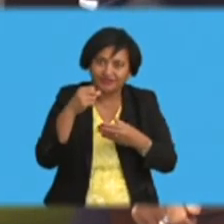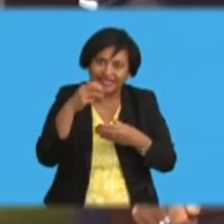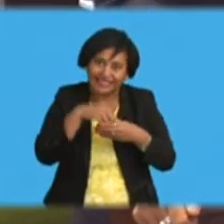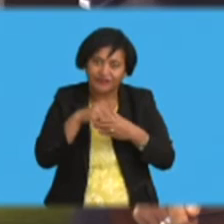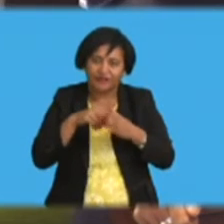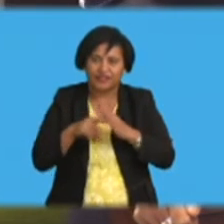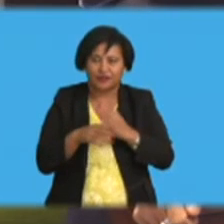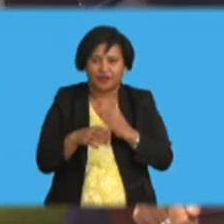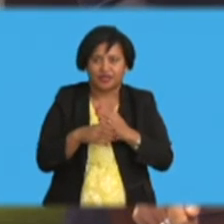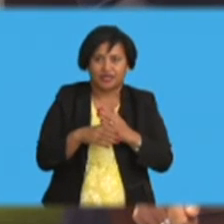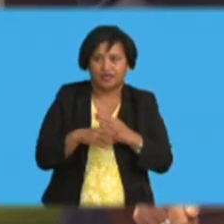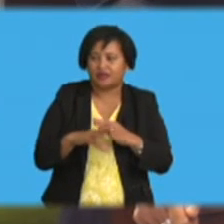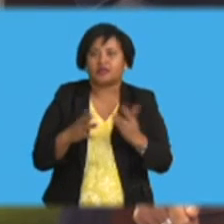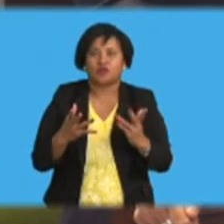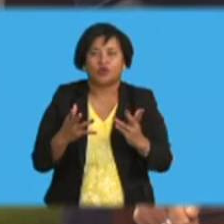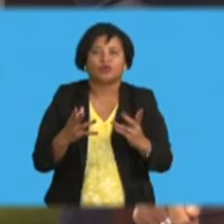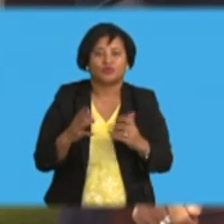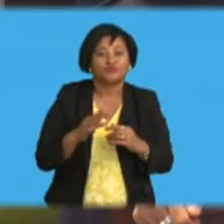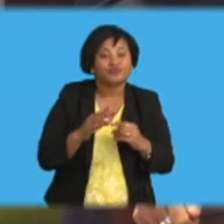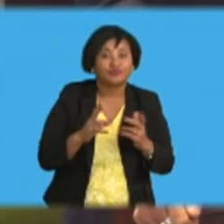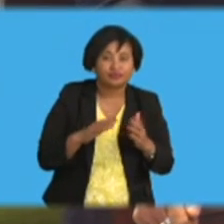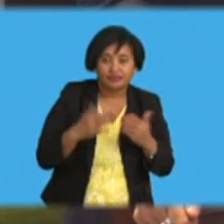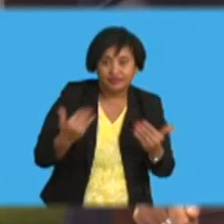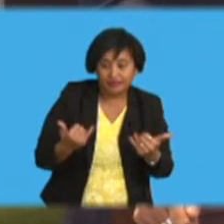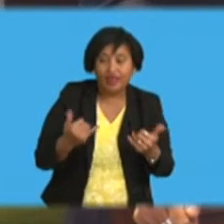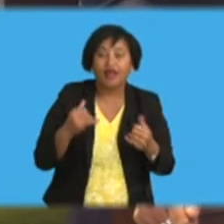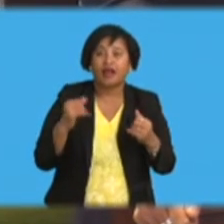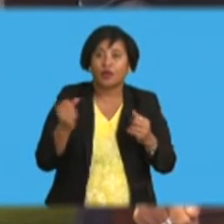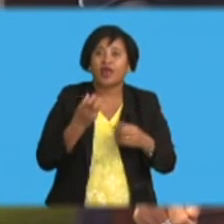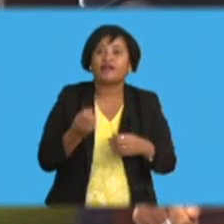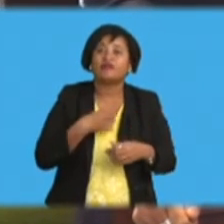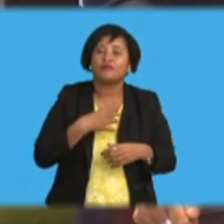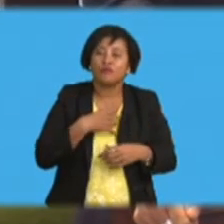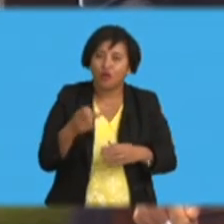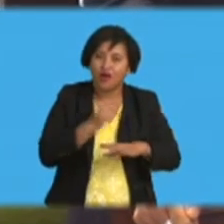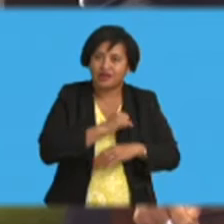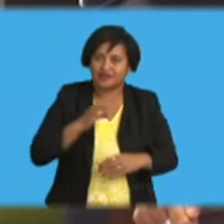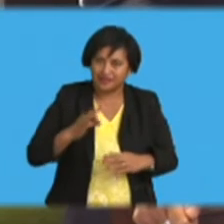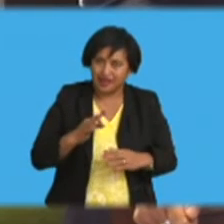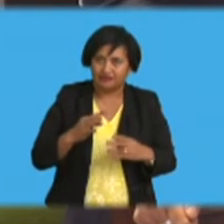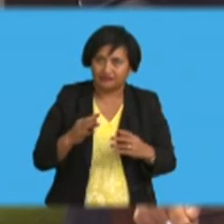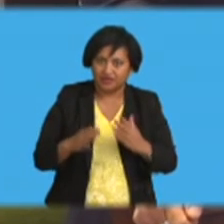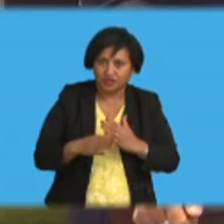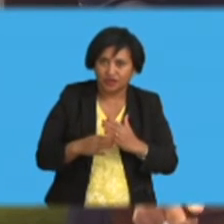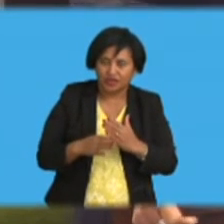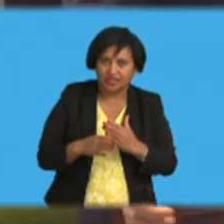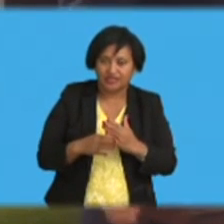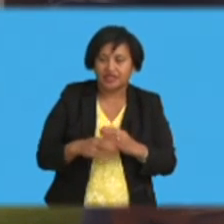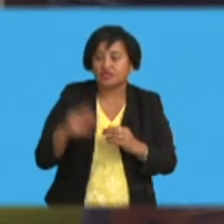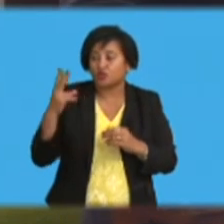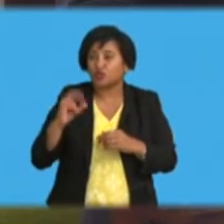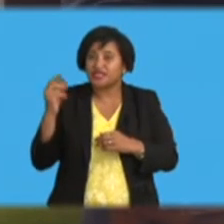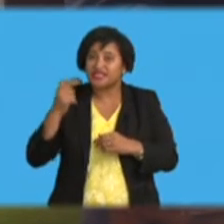of 1,395 employees at present. The airline continues to generate more employability for our people. In 2017,